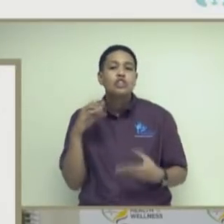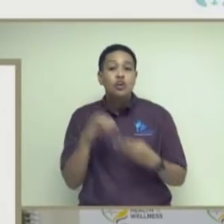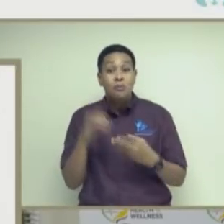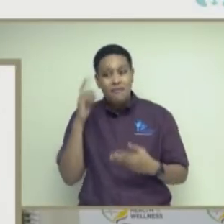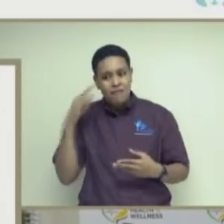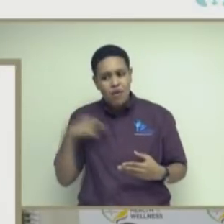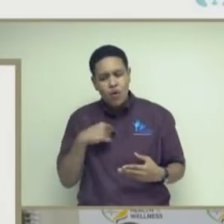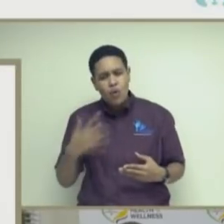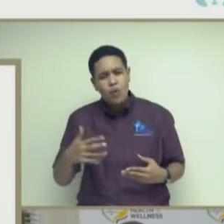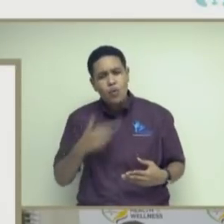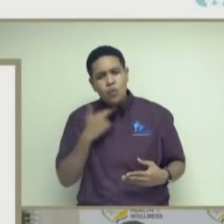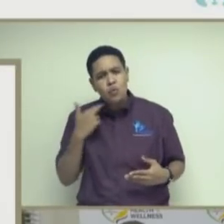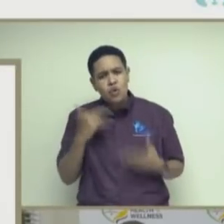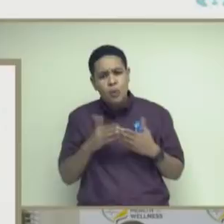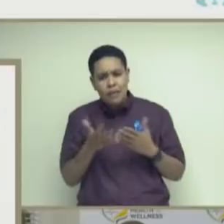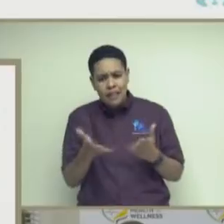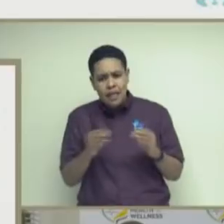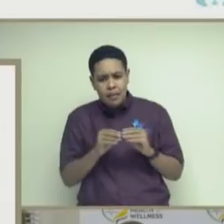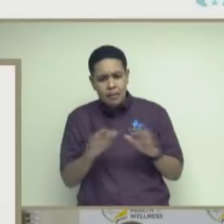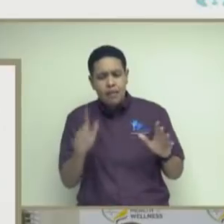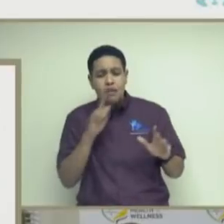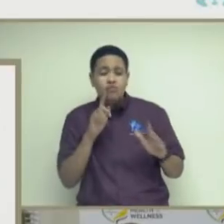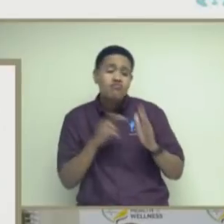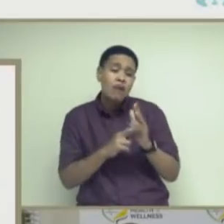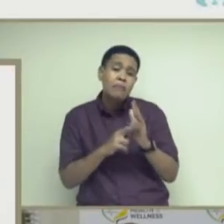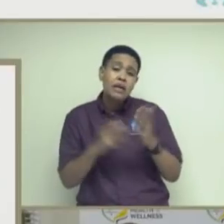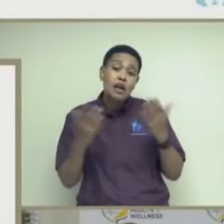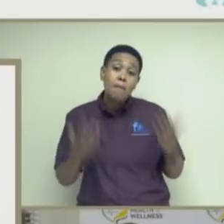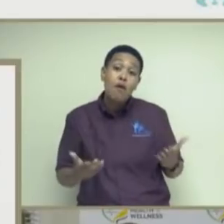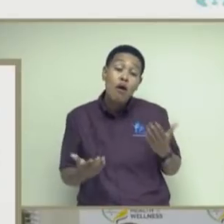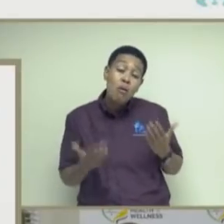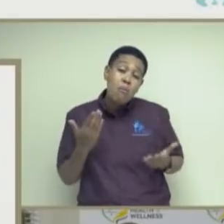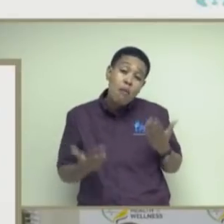us because it represents the probability of